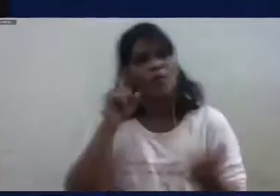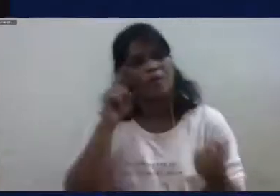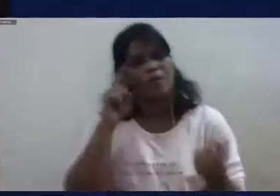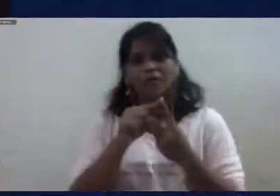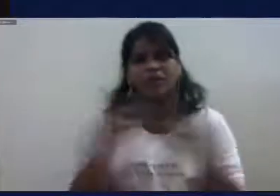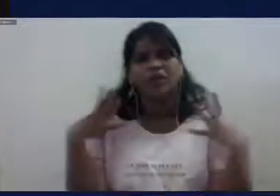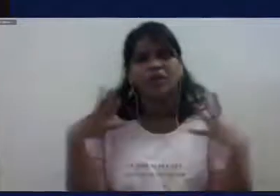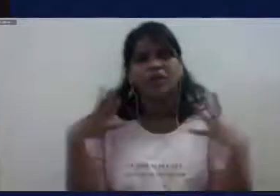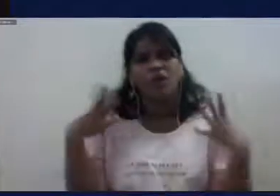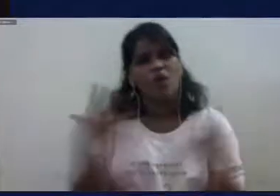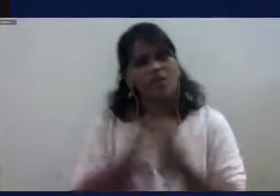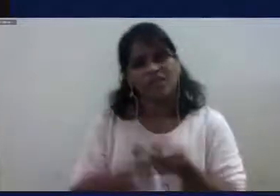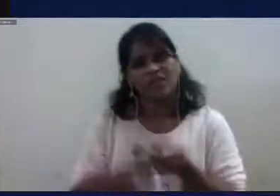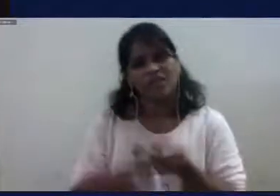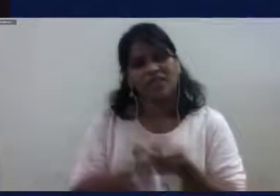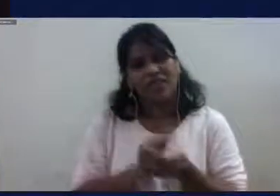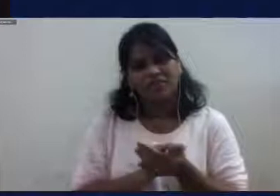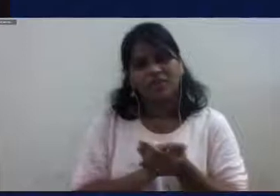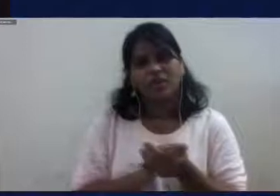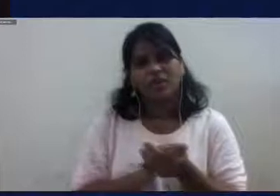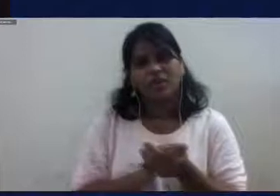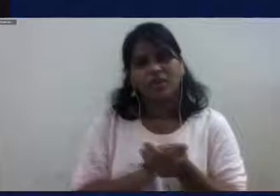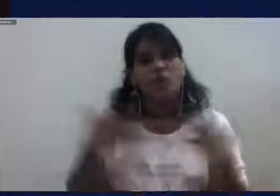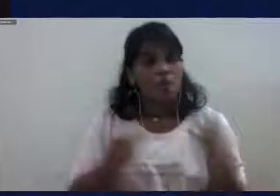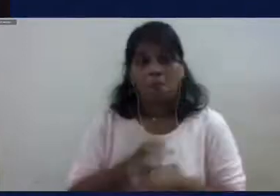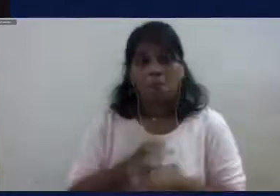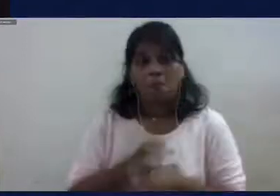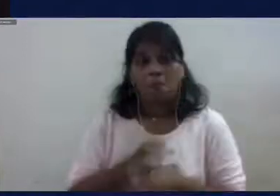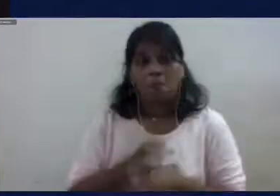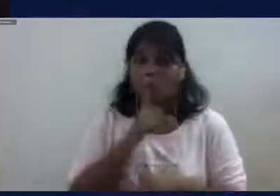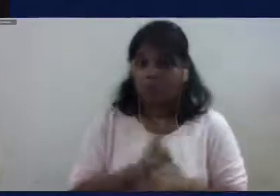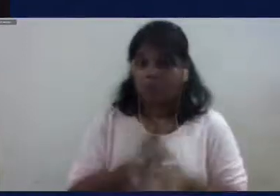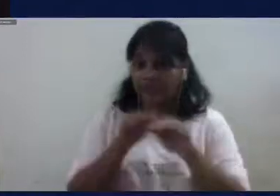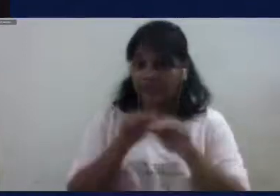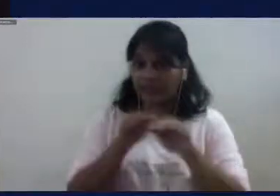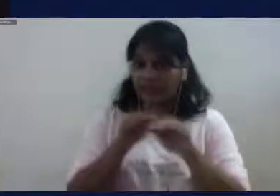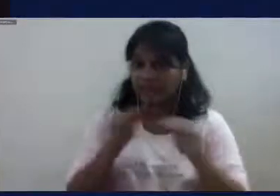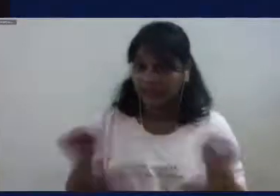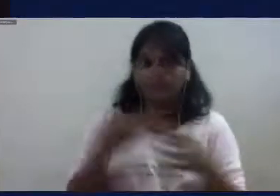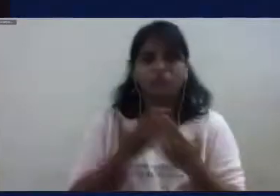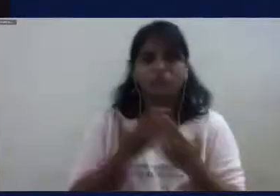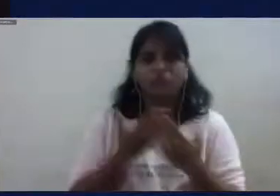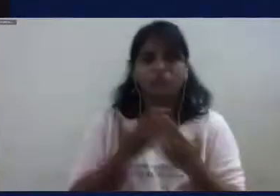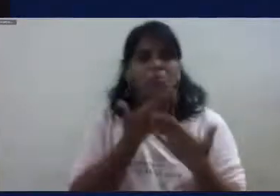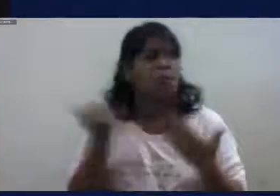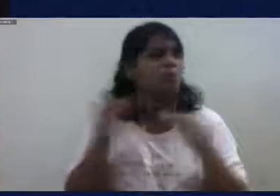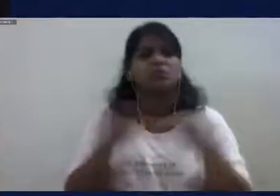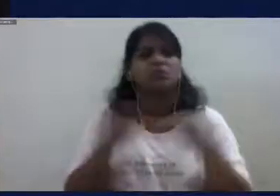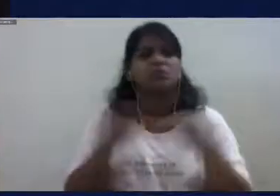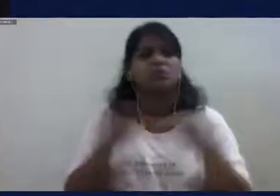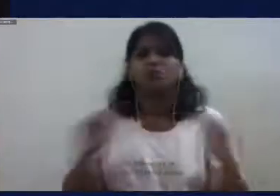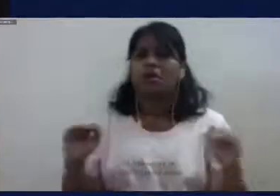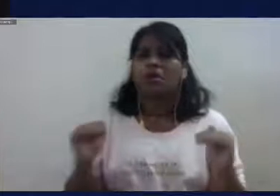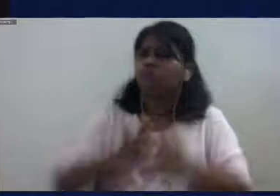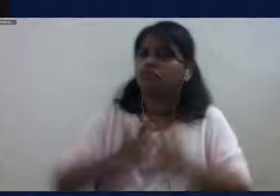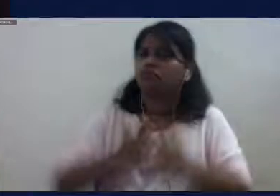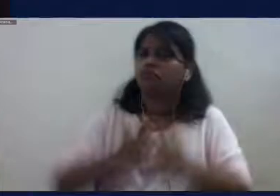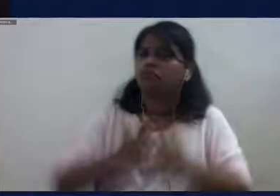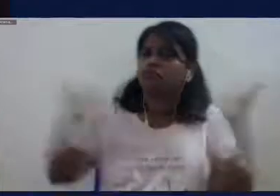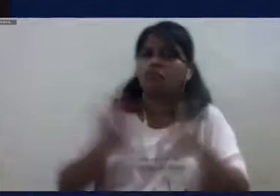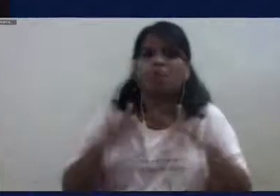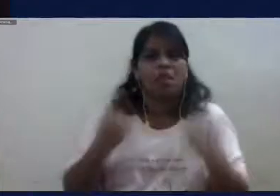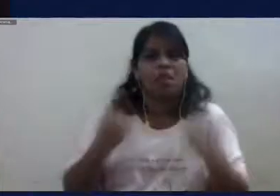all of us, want to make sure that our children, study in the best schools. We have a great family